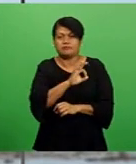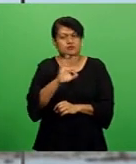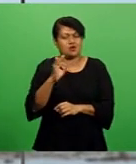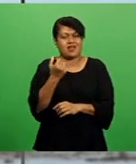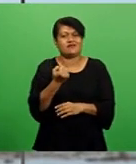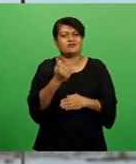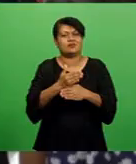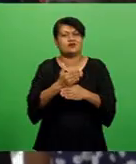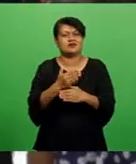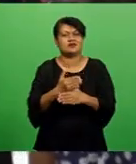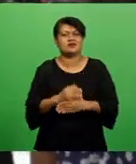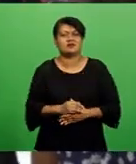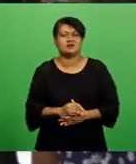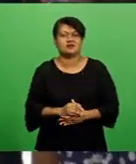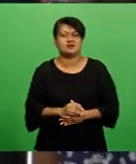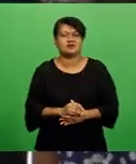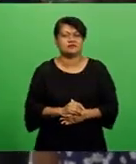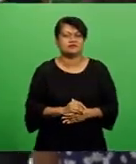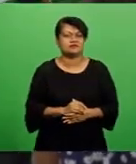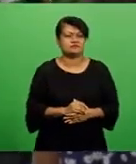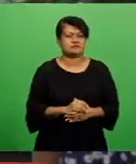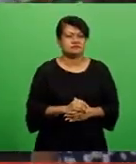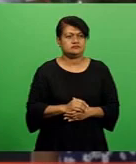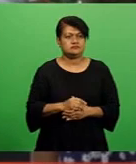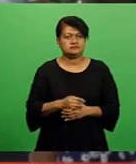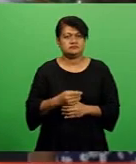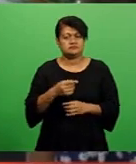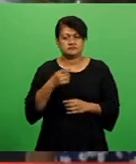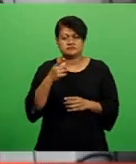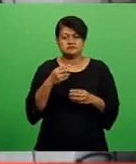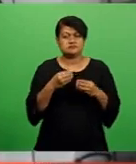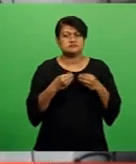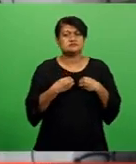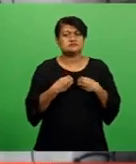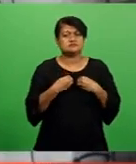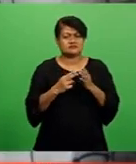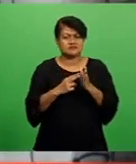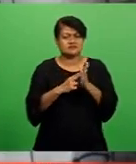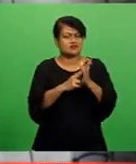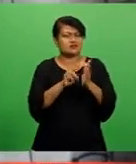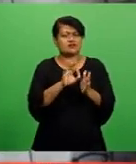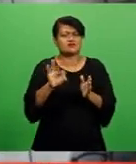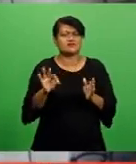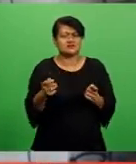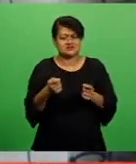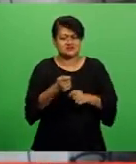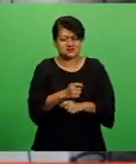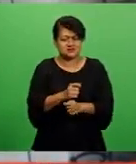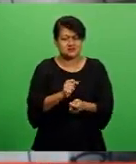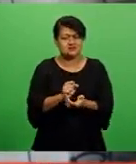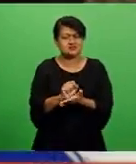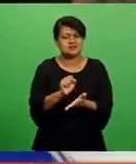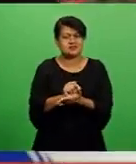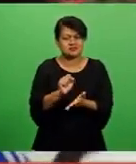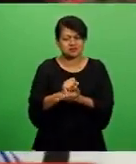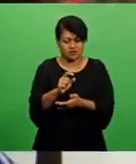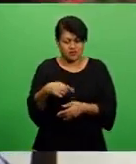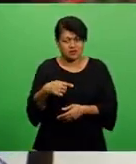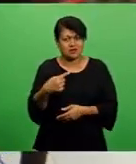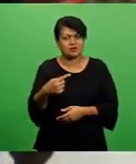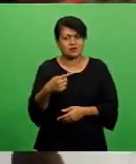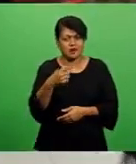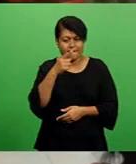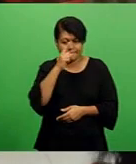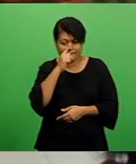has more. The scenario for businesses in Nandi hasn't changed. Sales still continue to plummet as